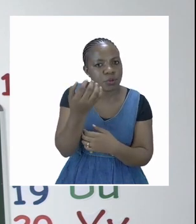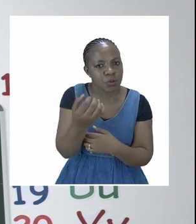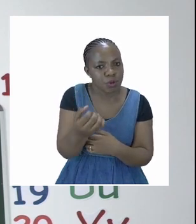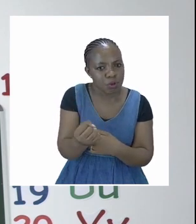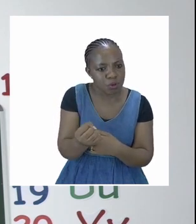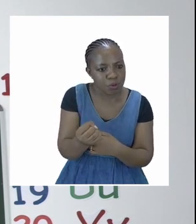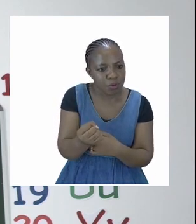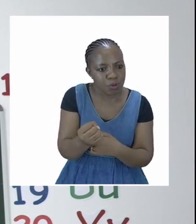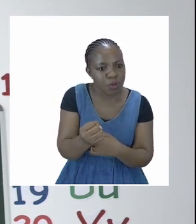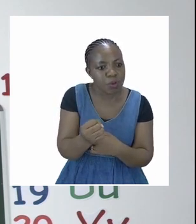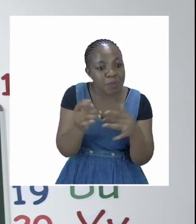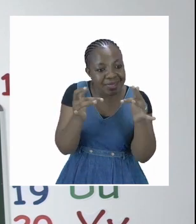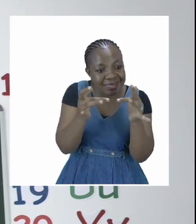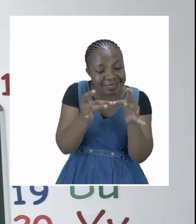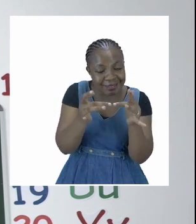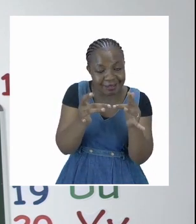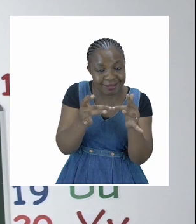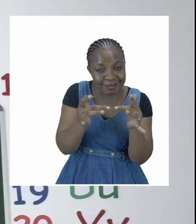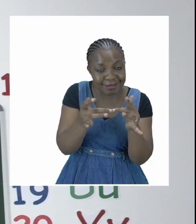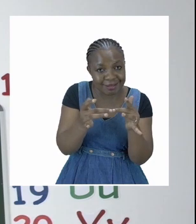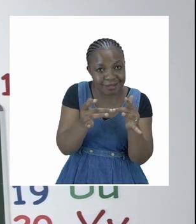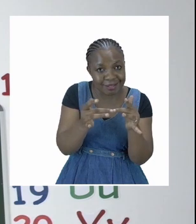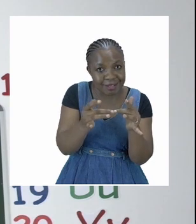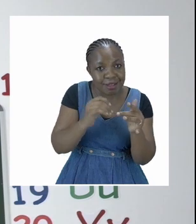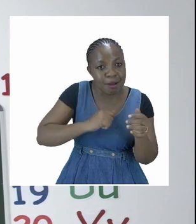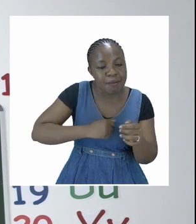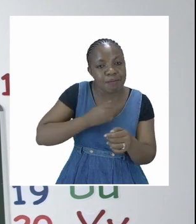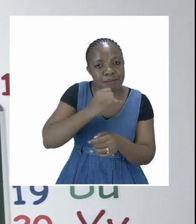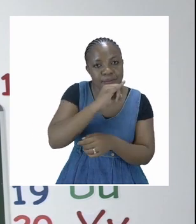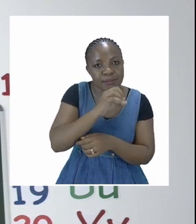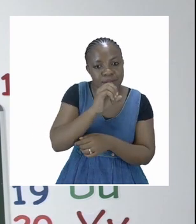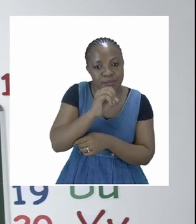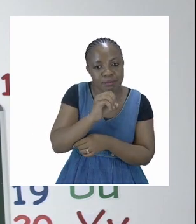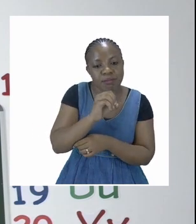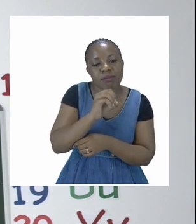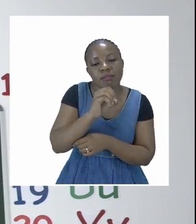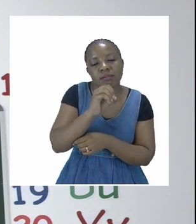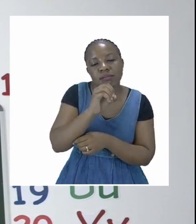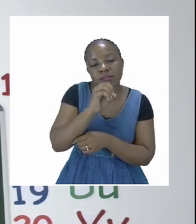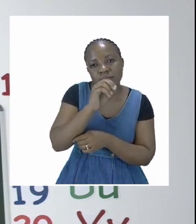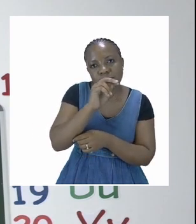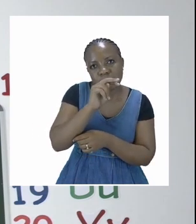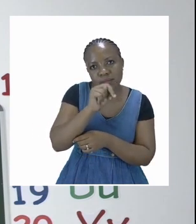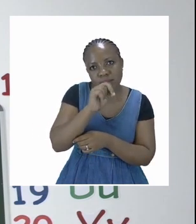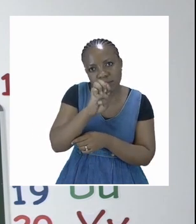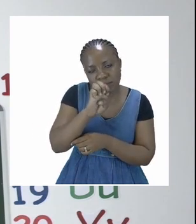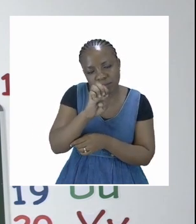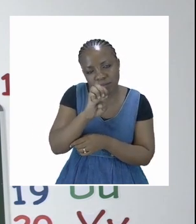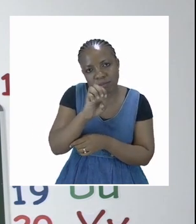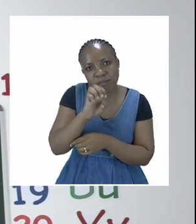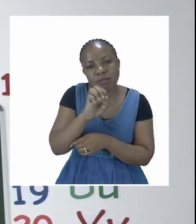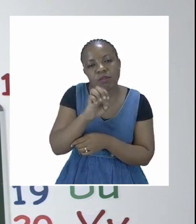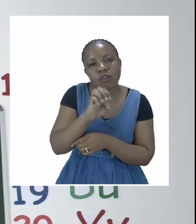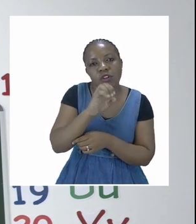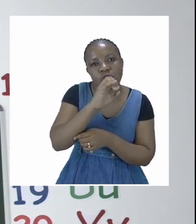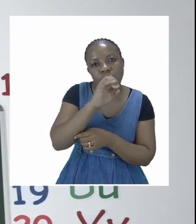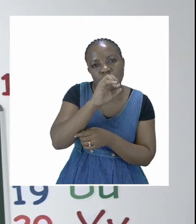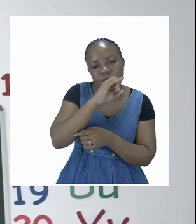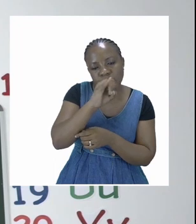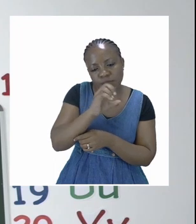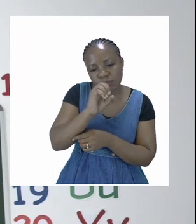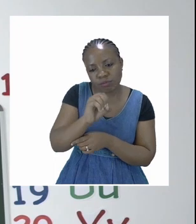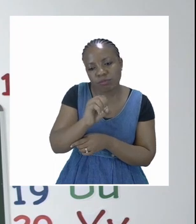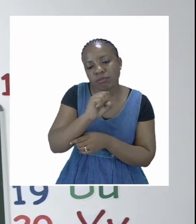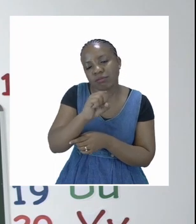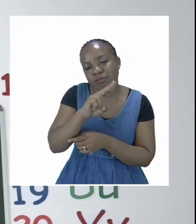our online platforms, MyZone and Zoshi Facebook pages, and in addition,